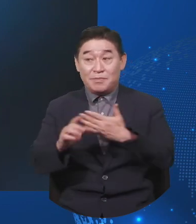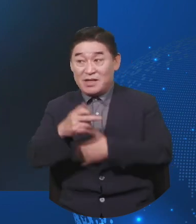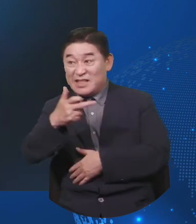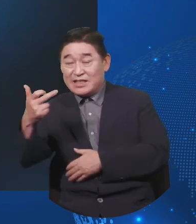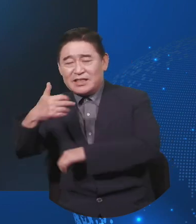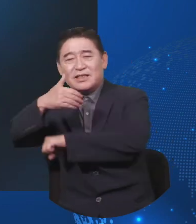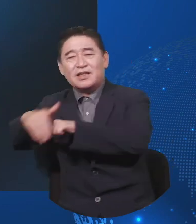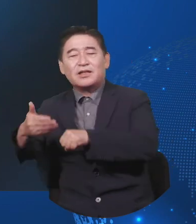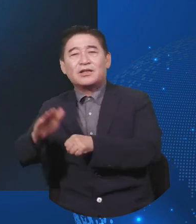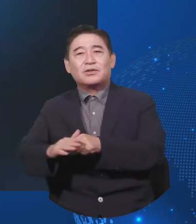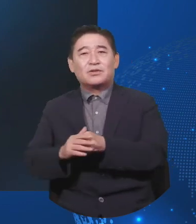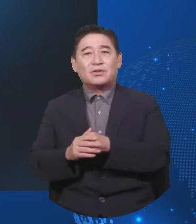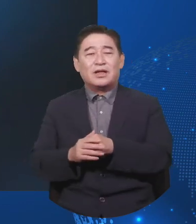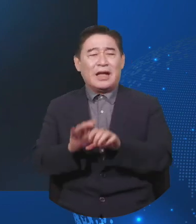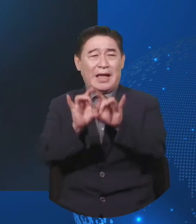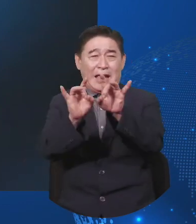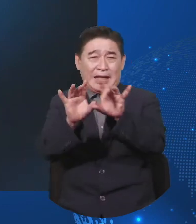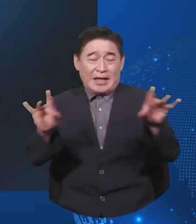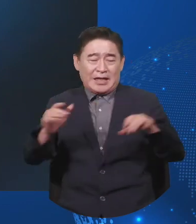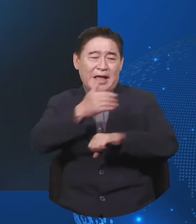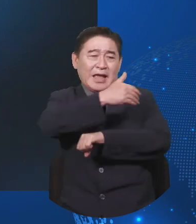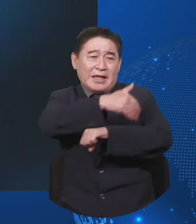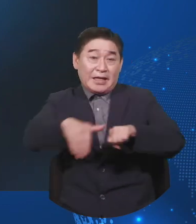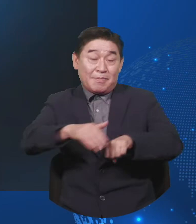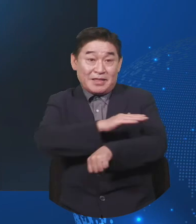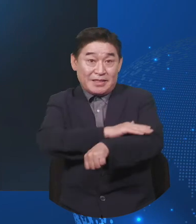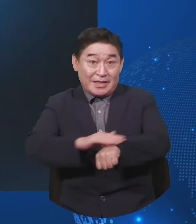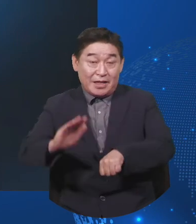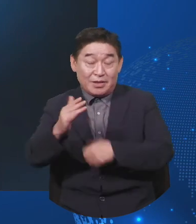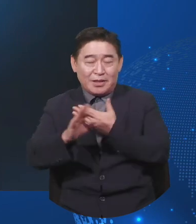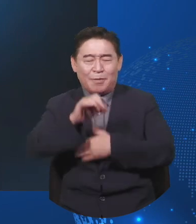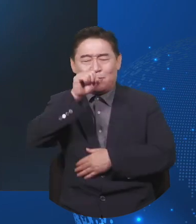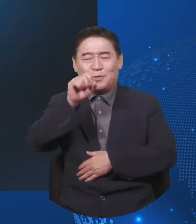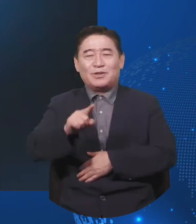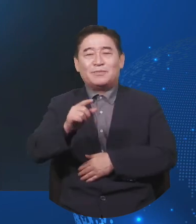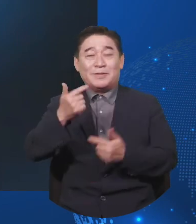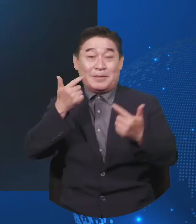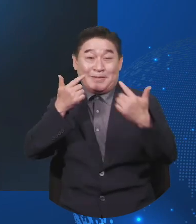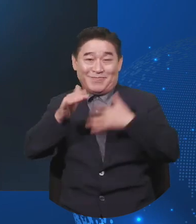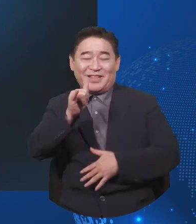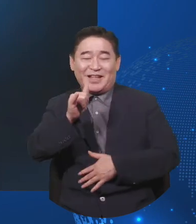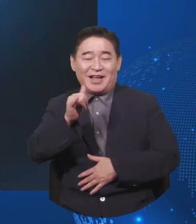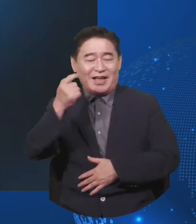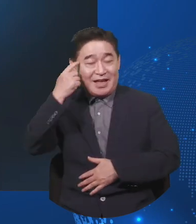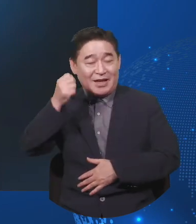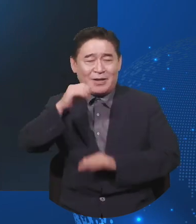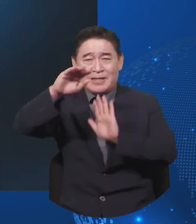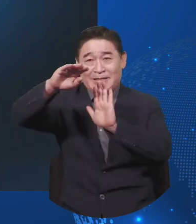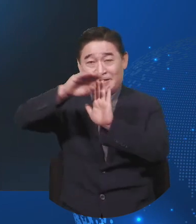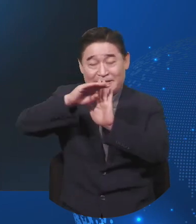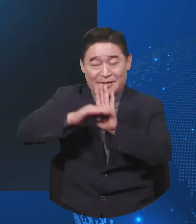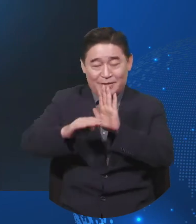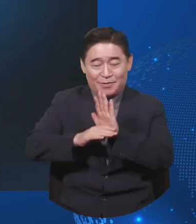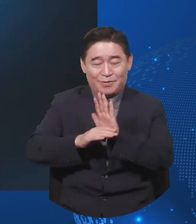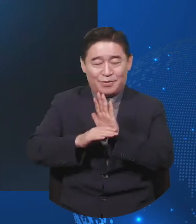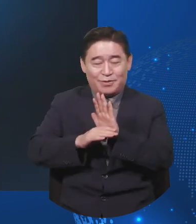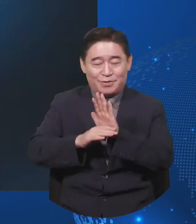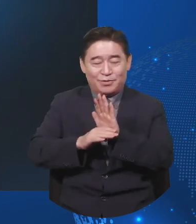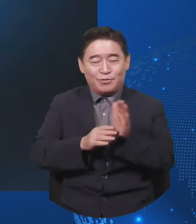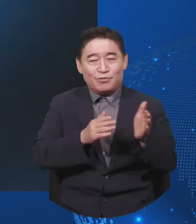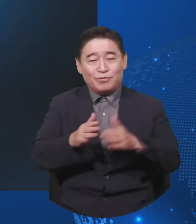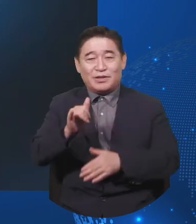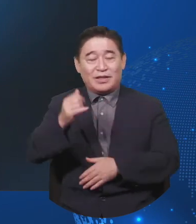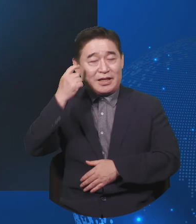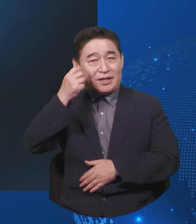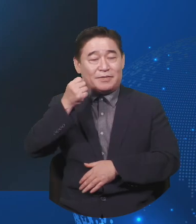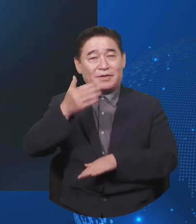it's planned strategically from the beginning and in a systematic approach, it will achieve the impact. All right, thank